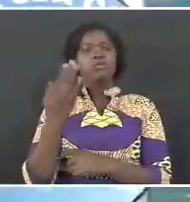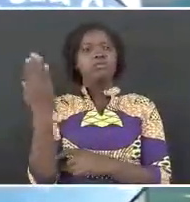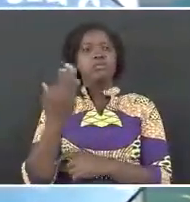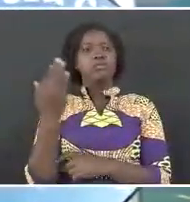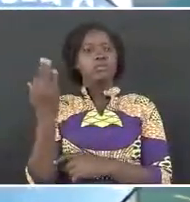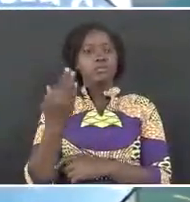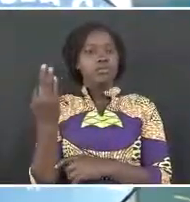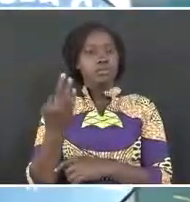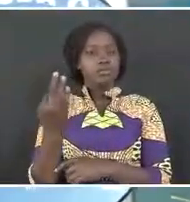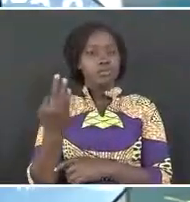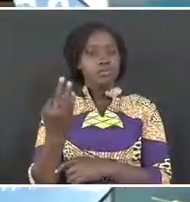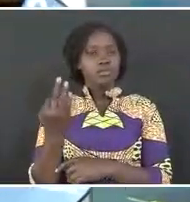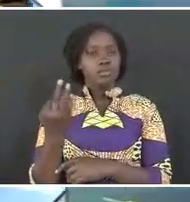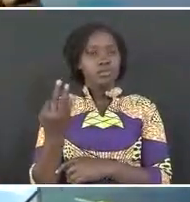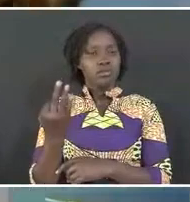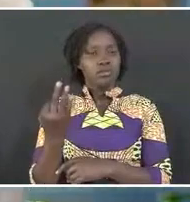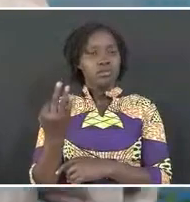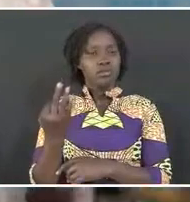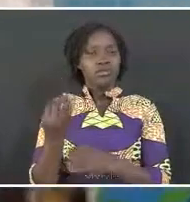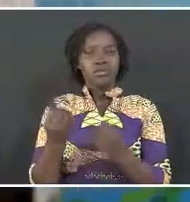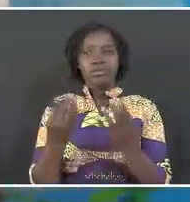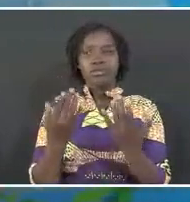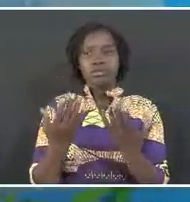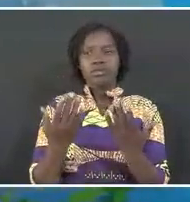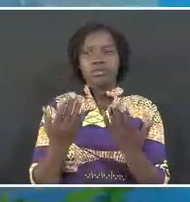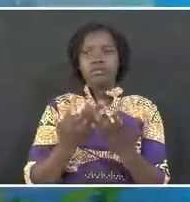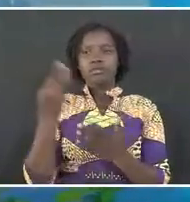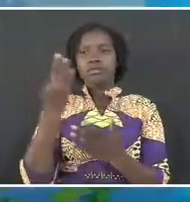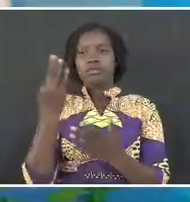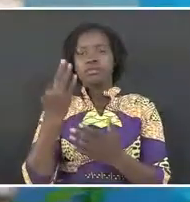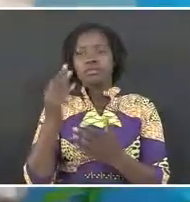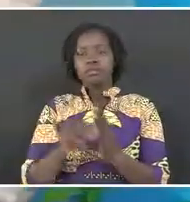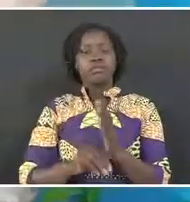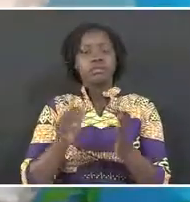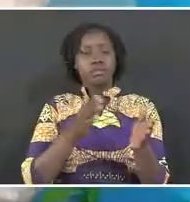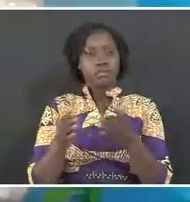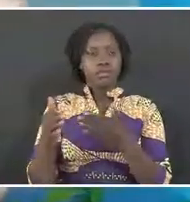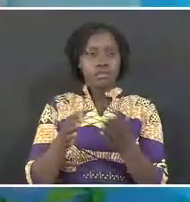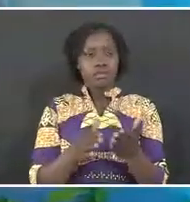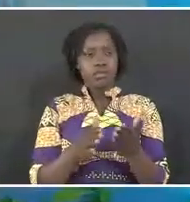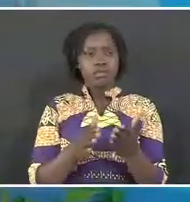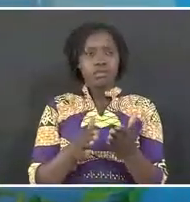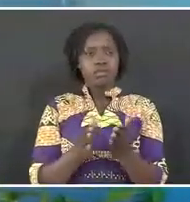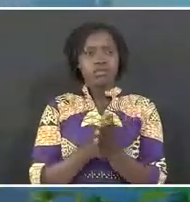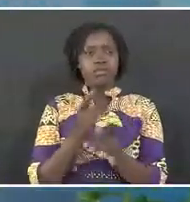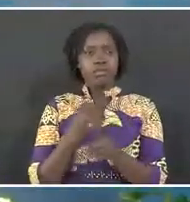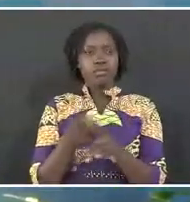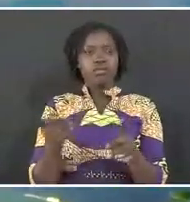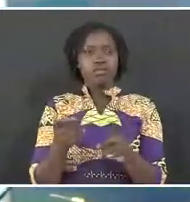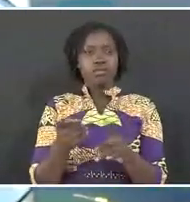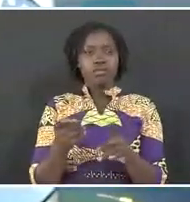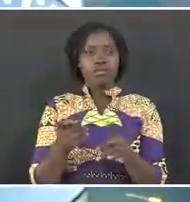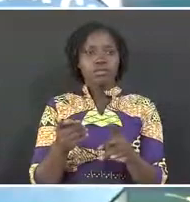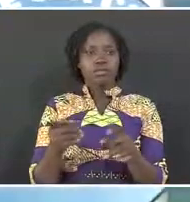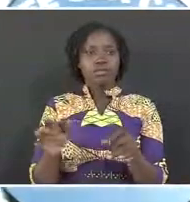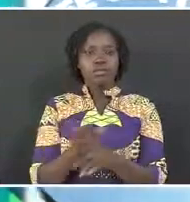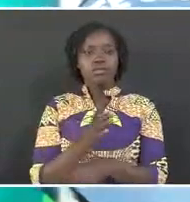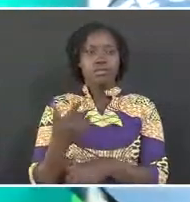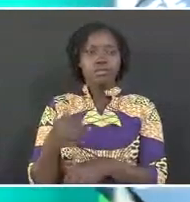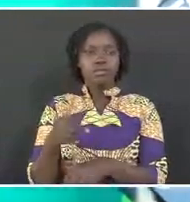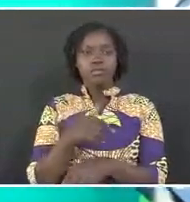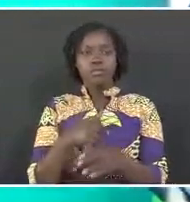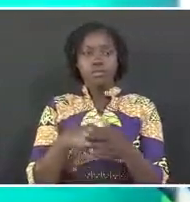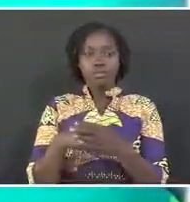evangelism. There are so many evangelism opportunities. But most of us are